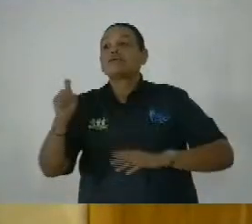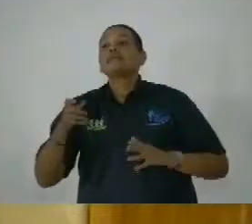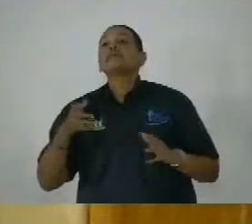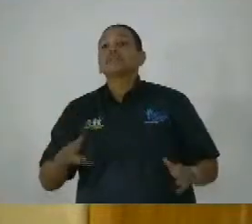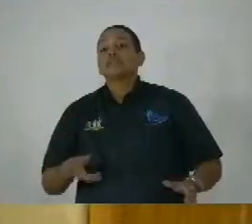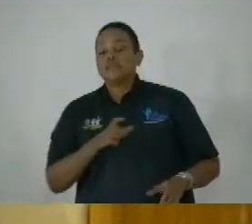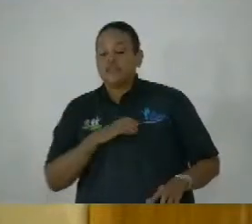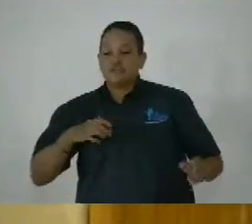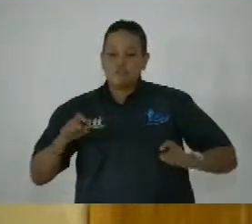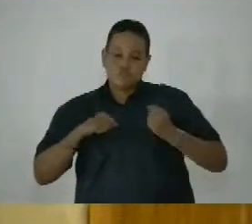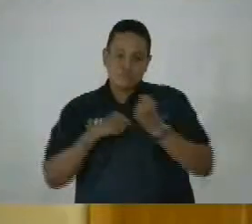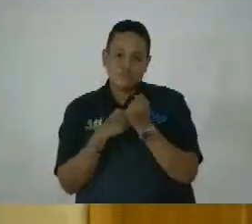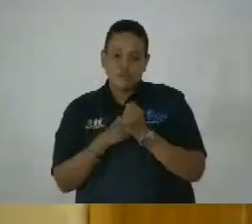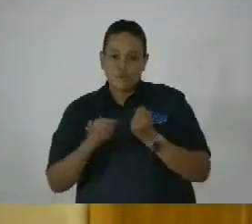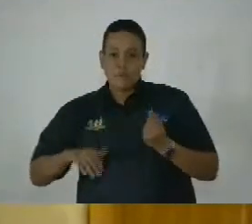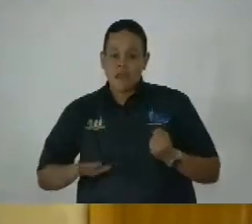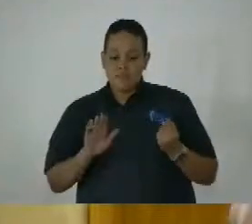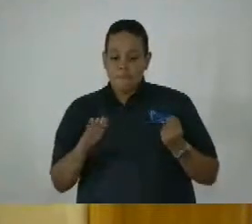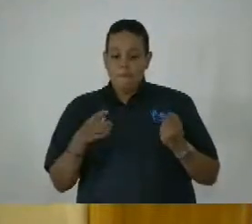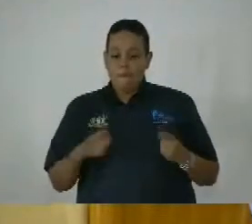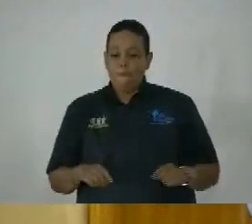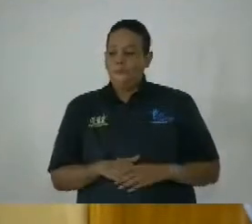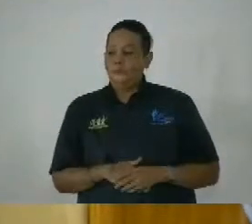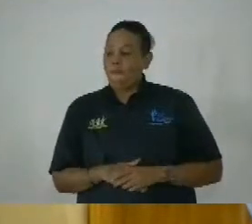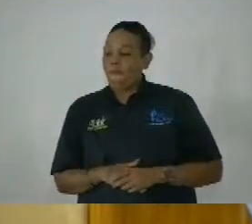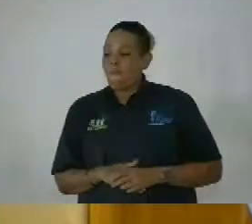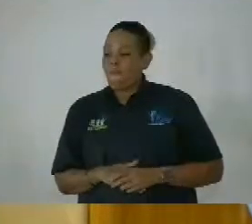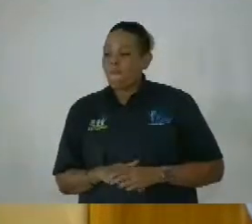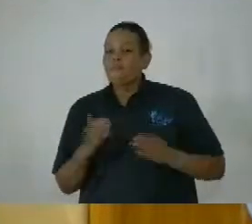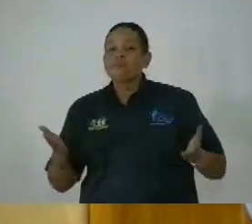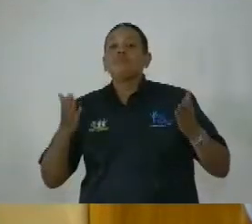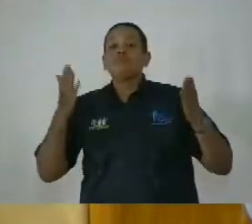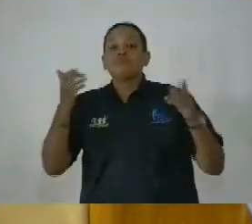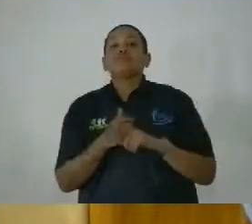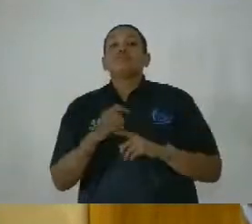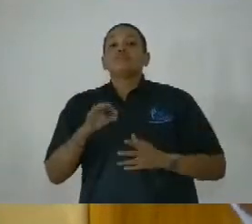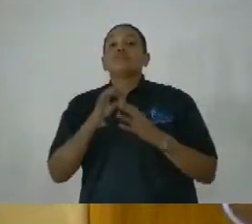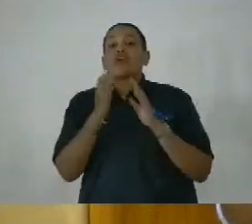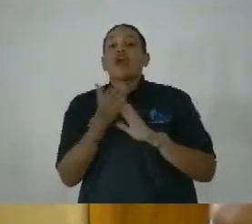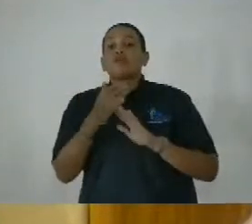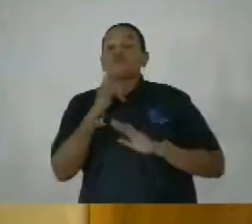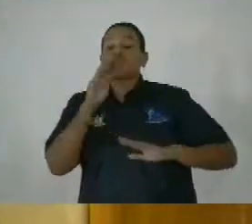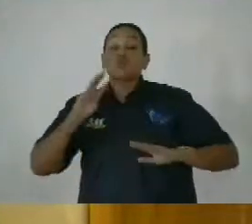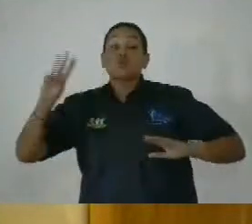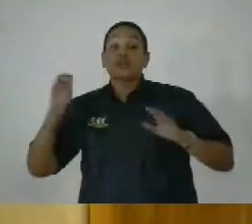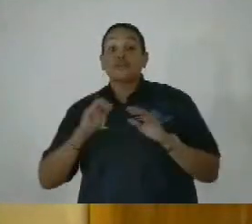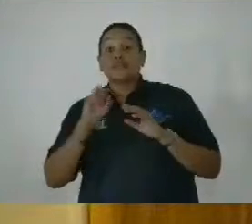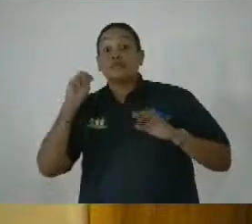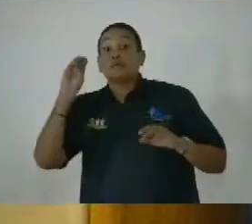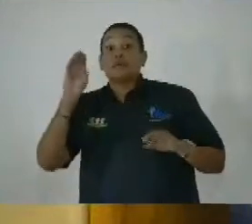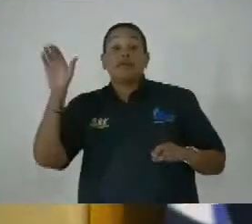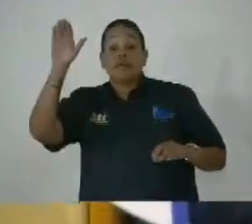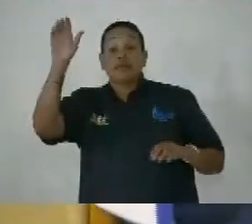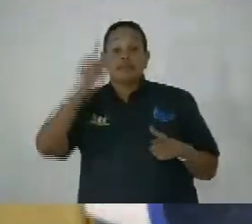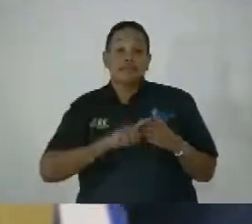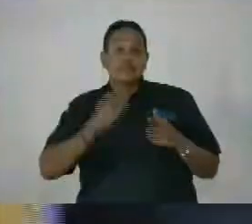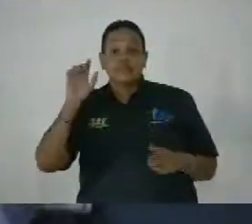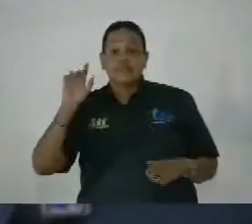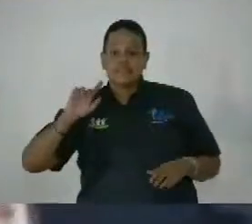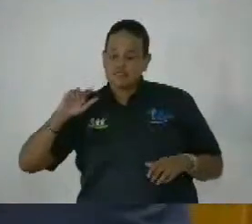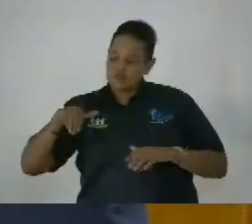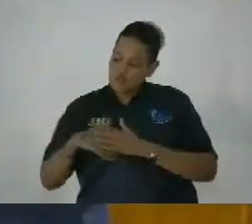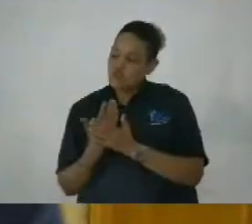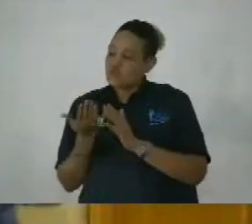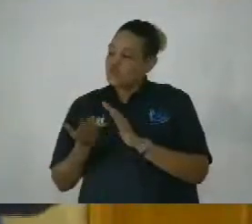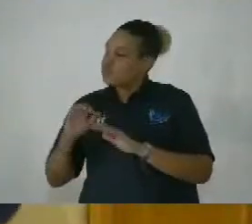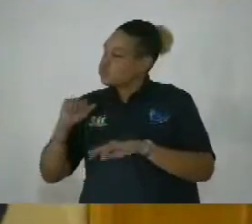to assist Parliament. The proposed Special Operation West in Montego Hills, staffed by a new generation